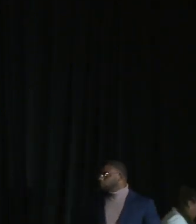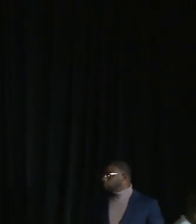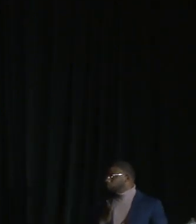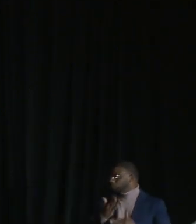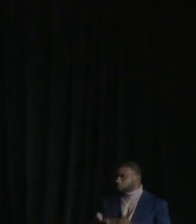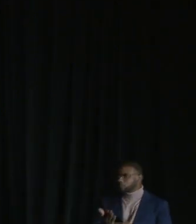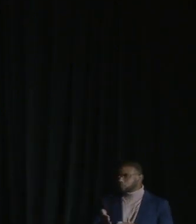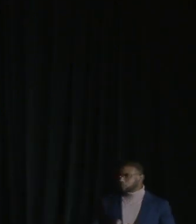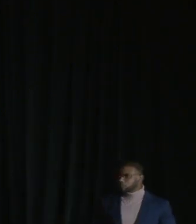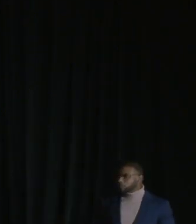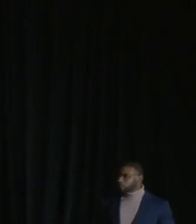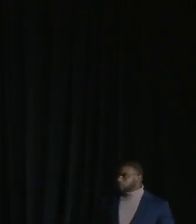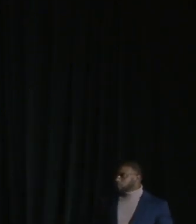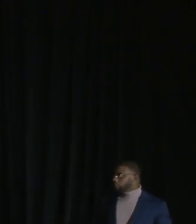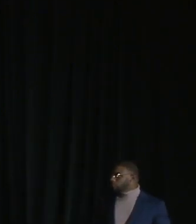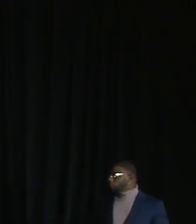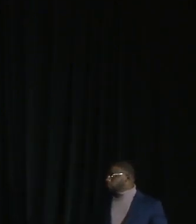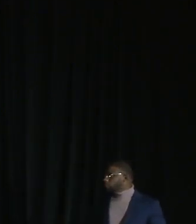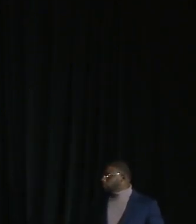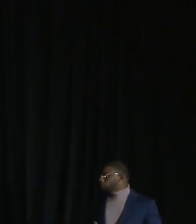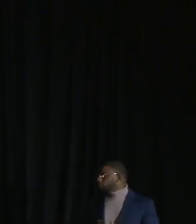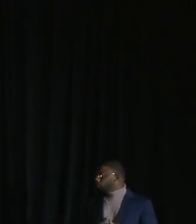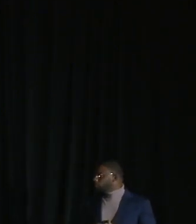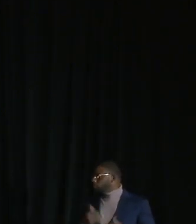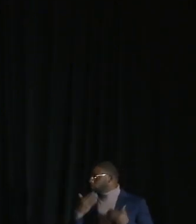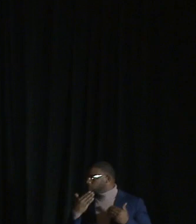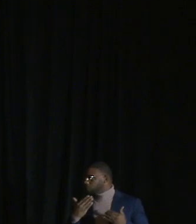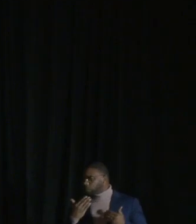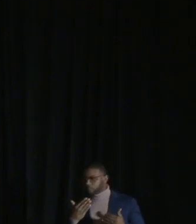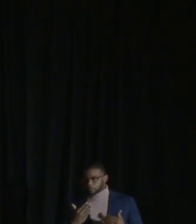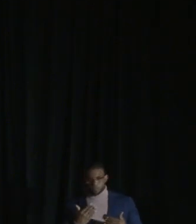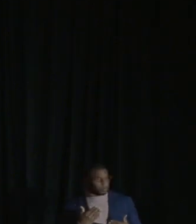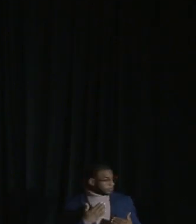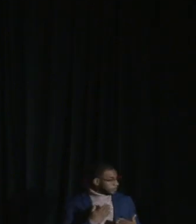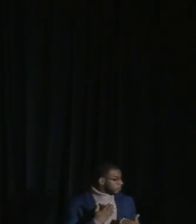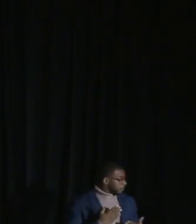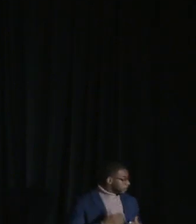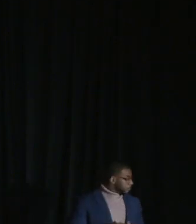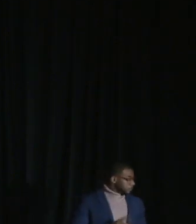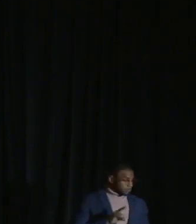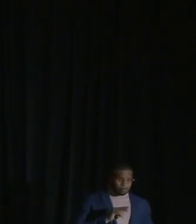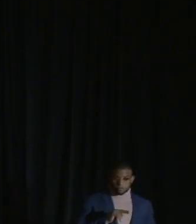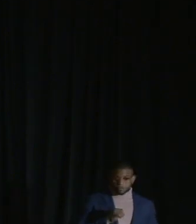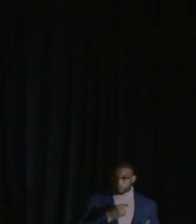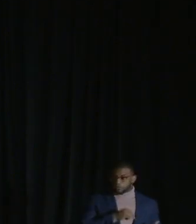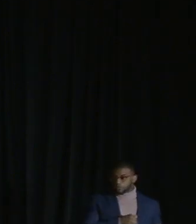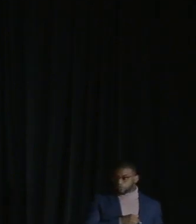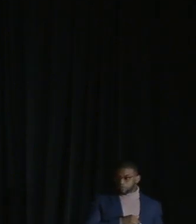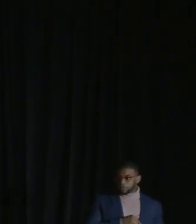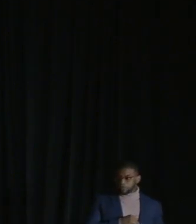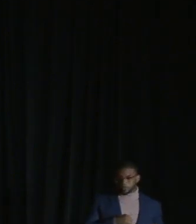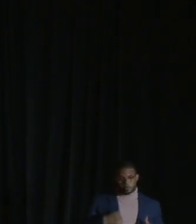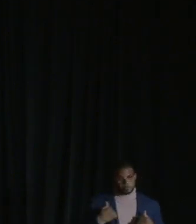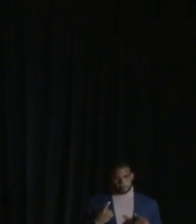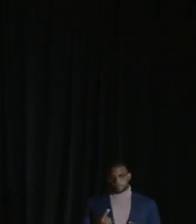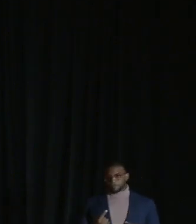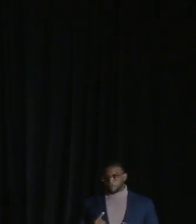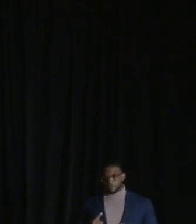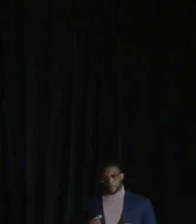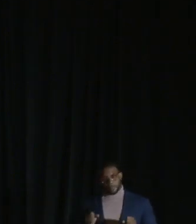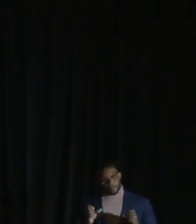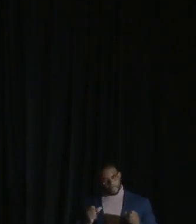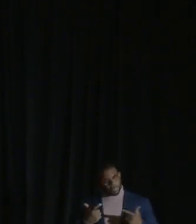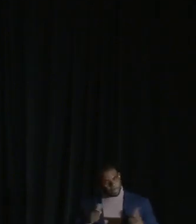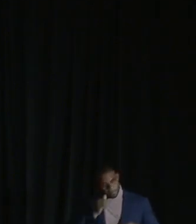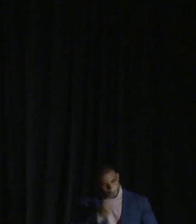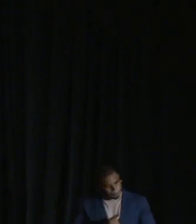Good morning. First of all, thank you, Dana. She has been